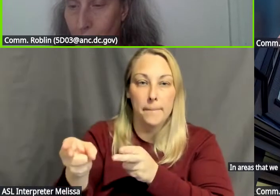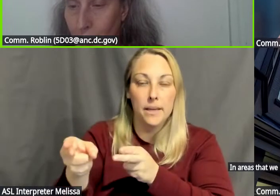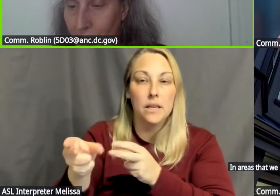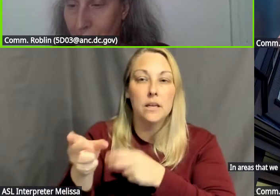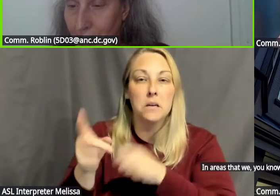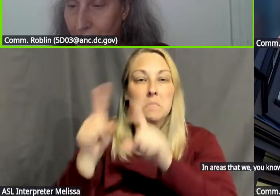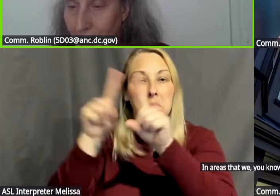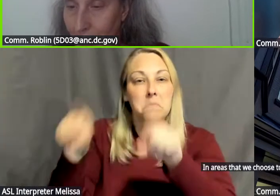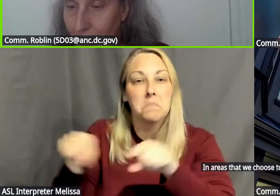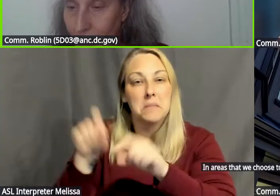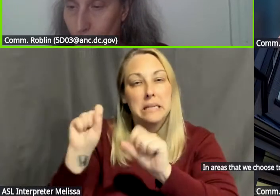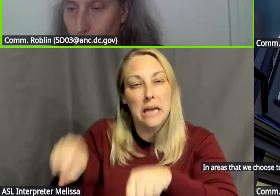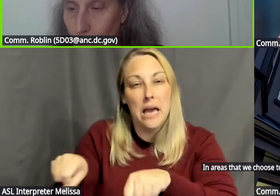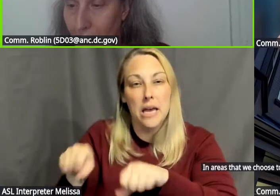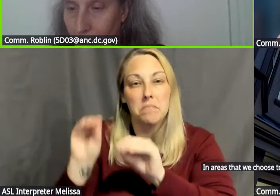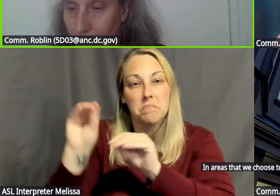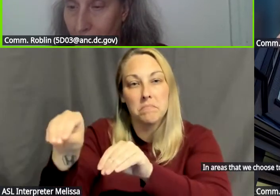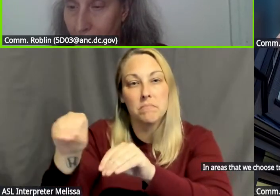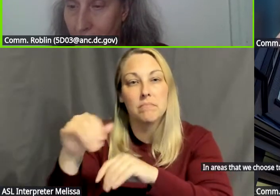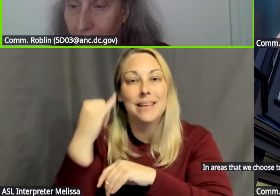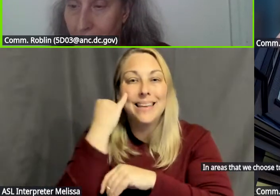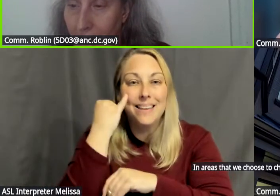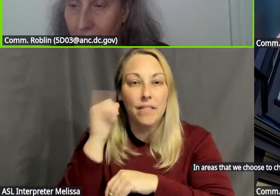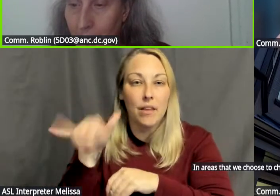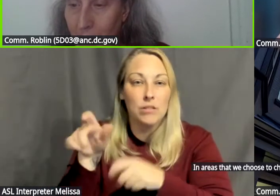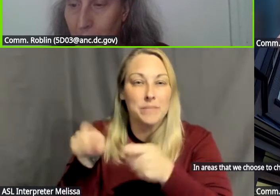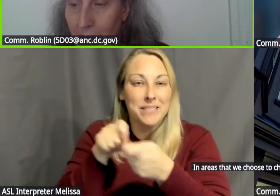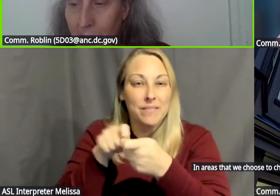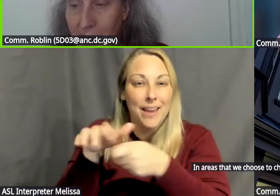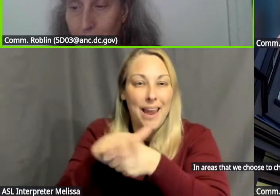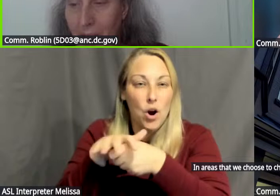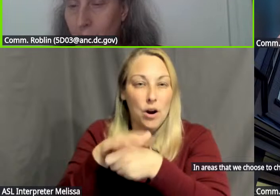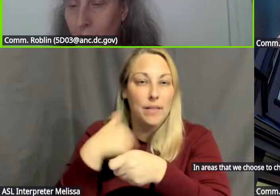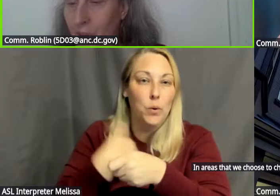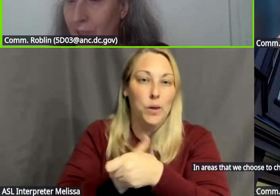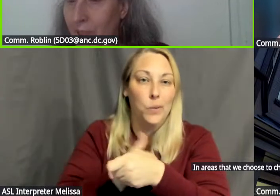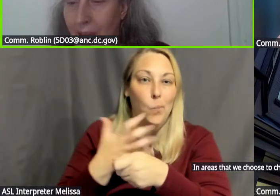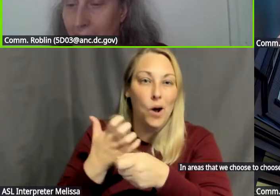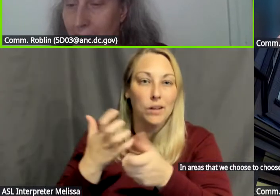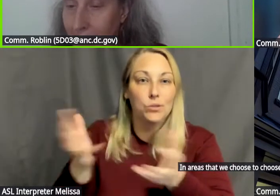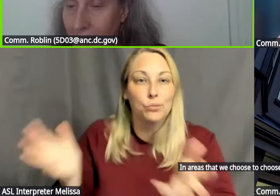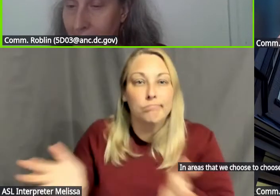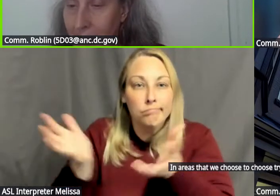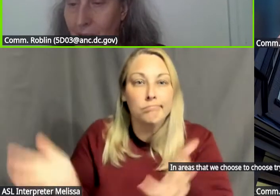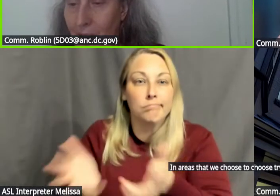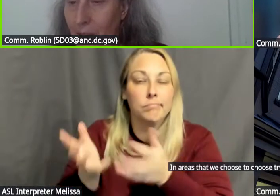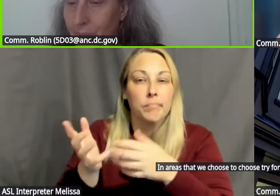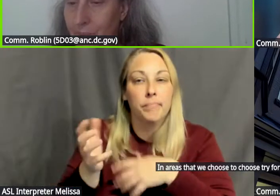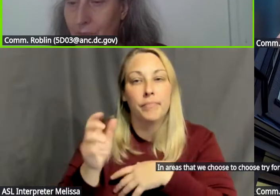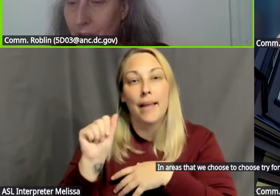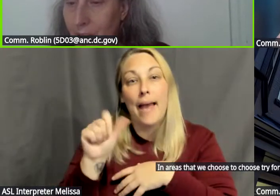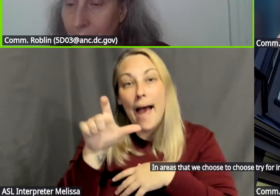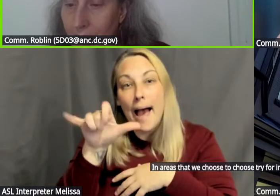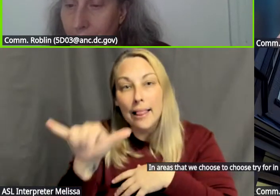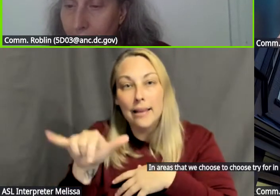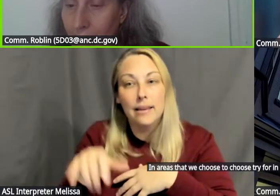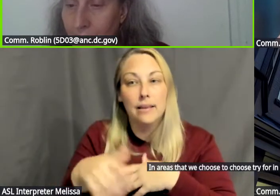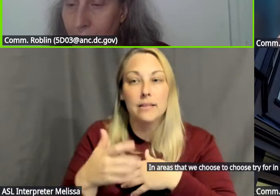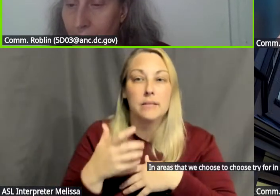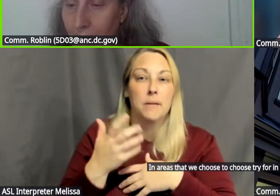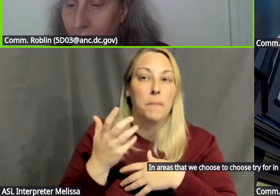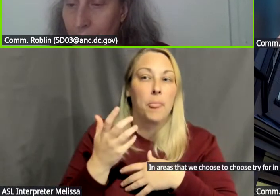to try for in public space, just like alleys.